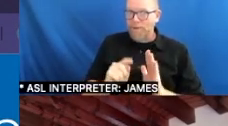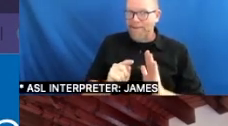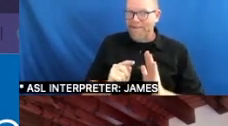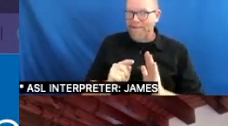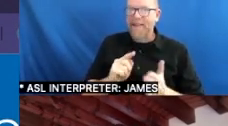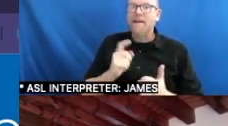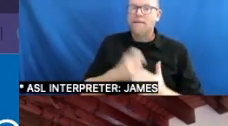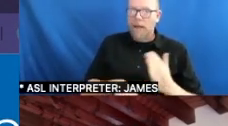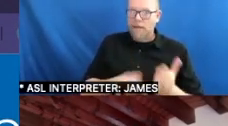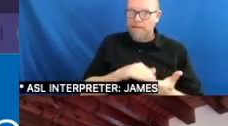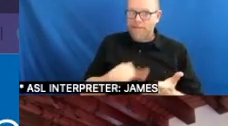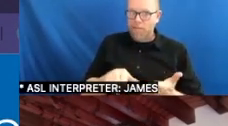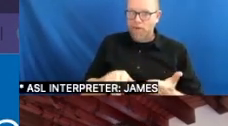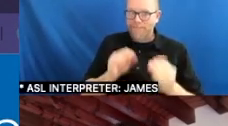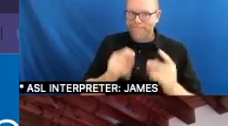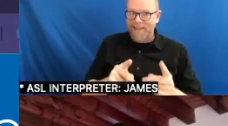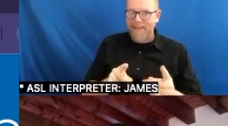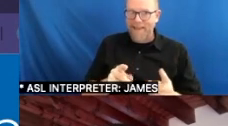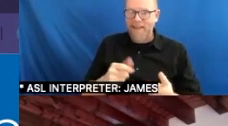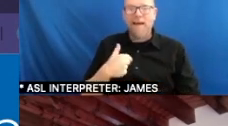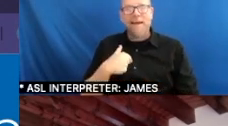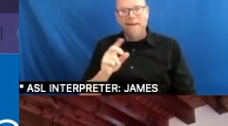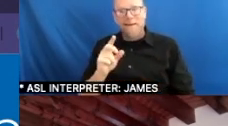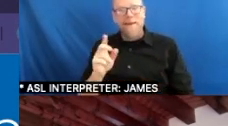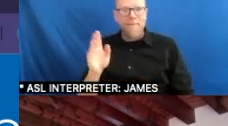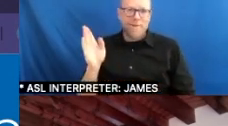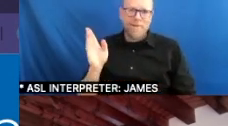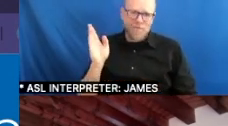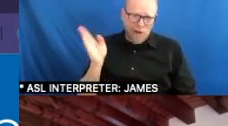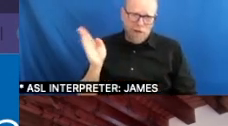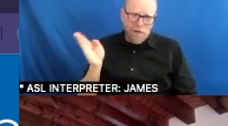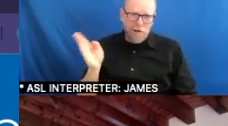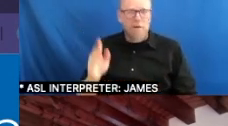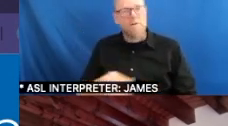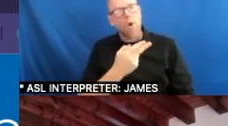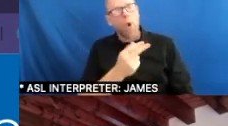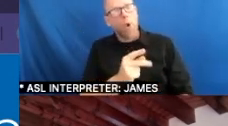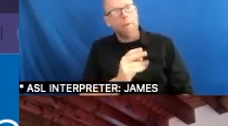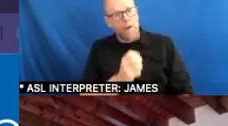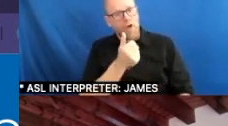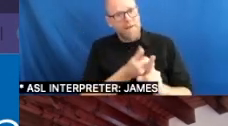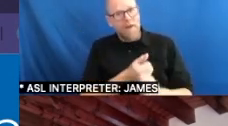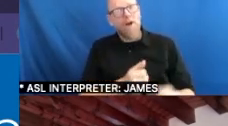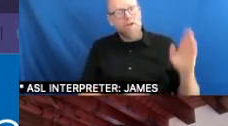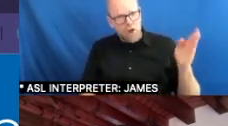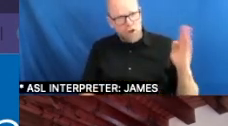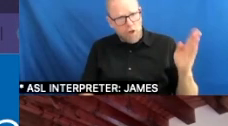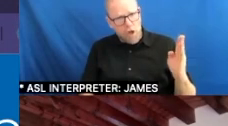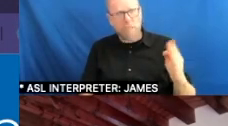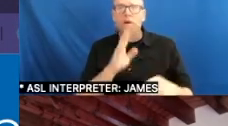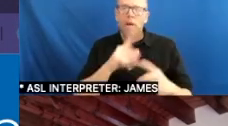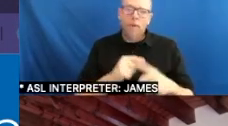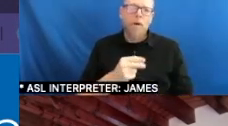Okay, I've been talking through this presentation, and so has Hope, and we've been using terms profits,